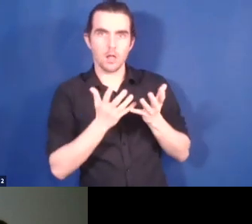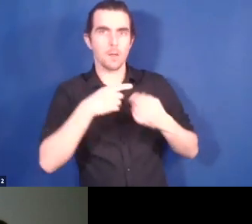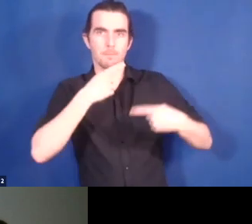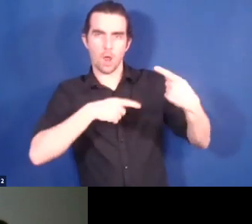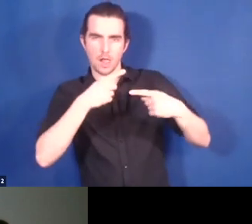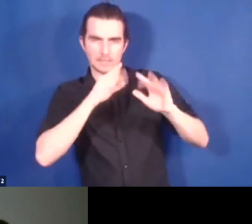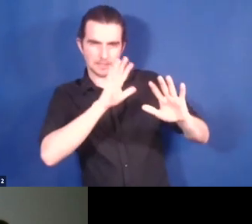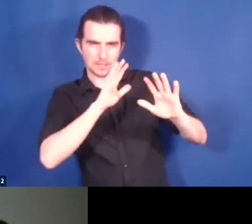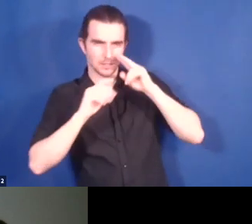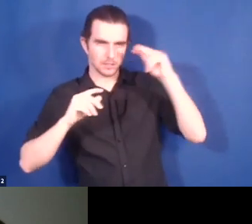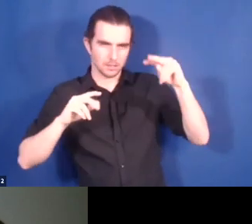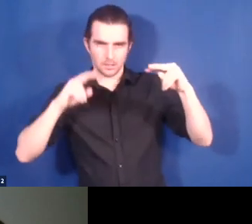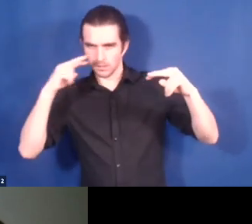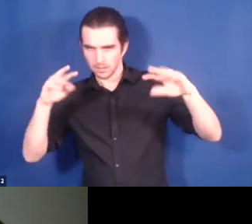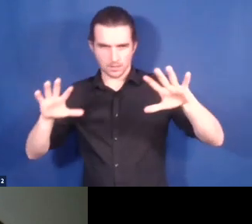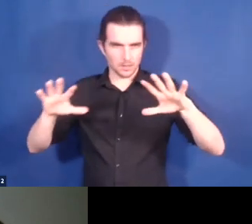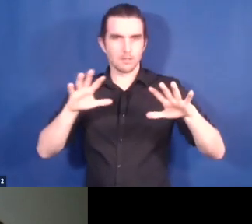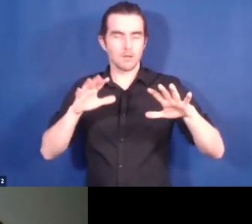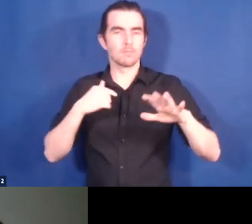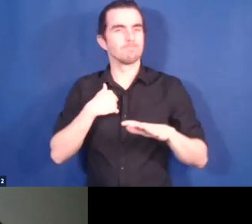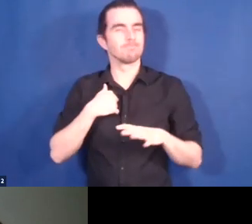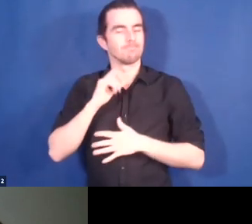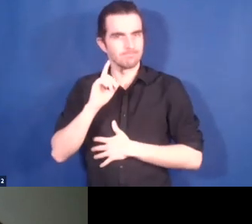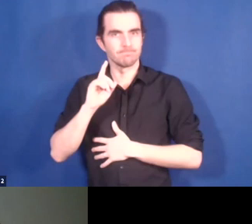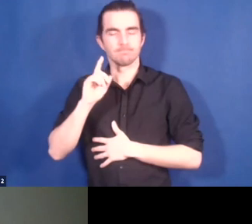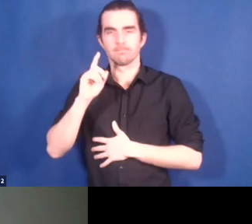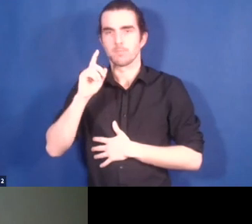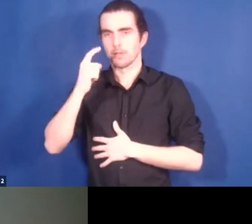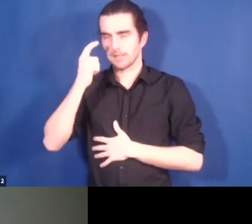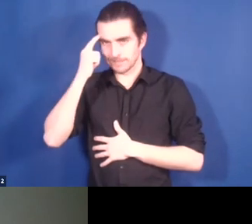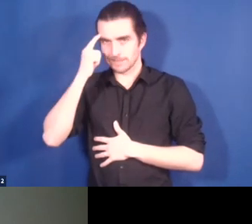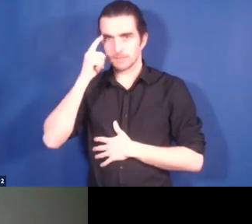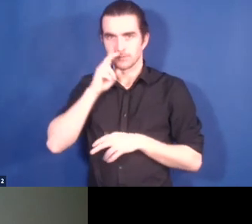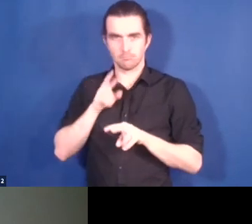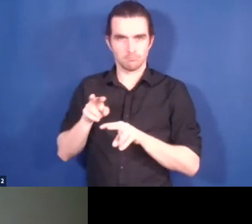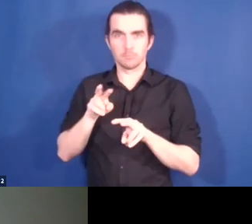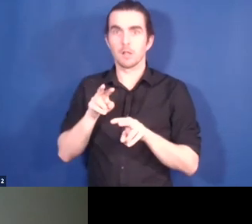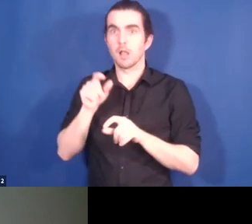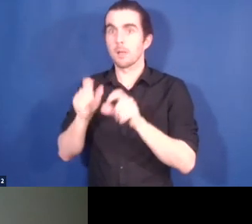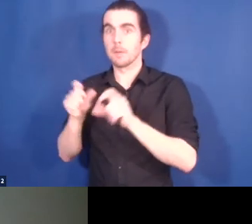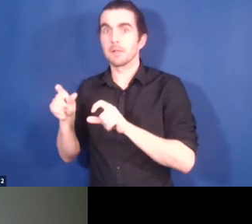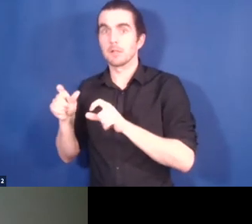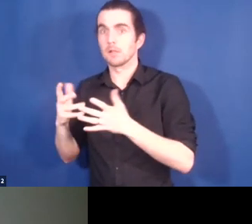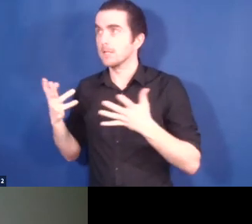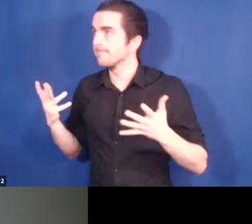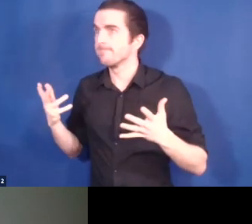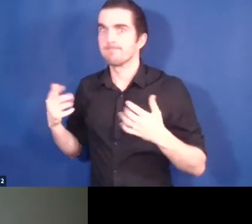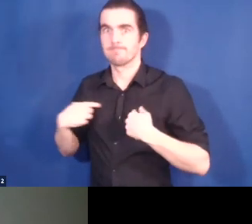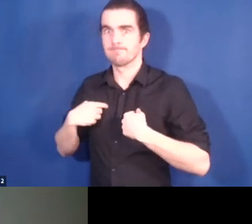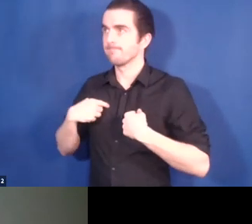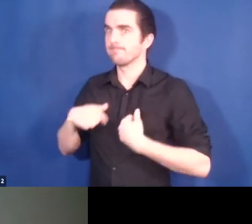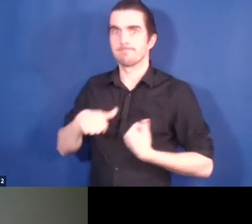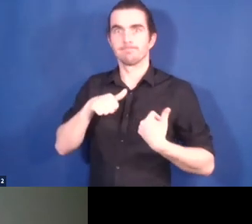It is not for international organizations or for states to prevent